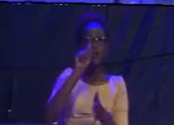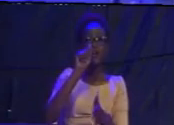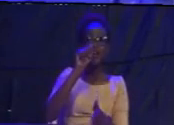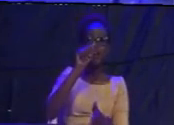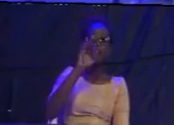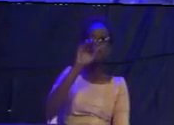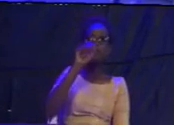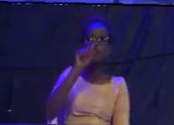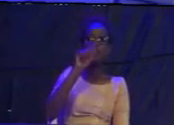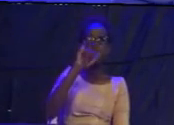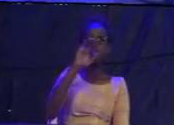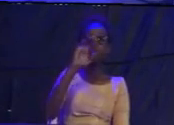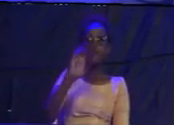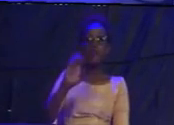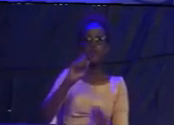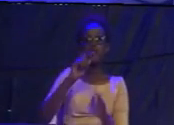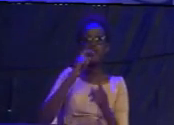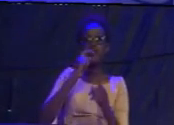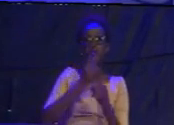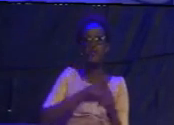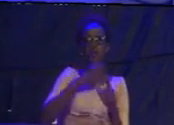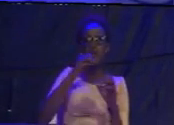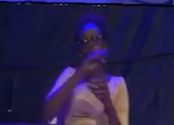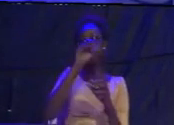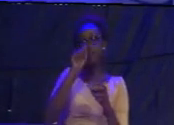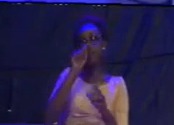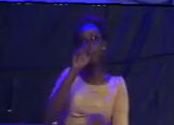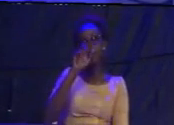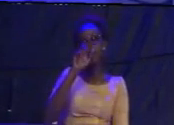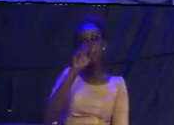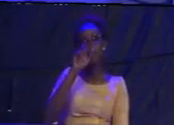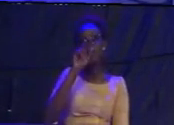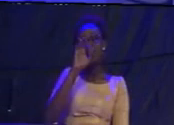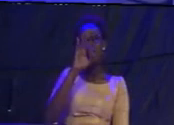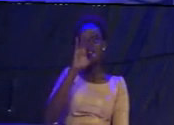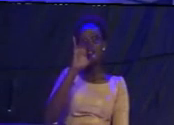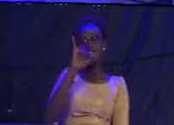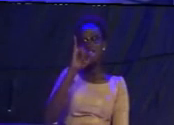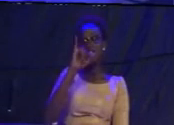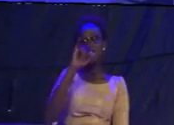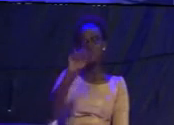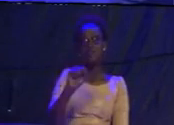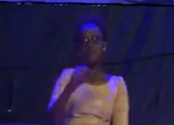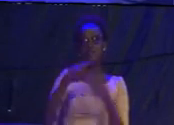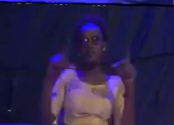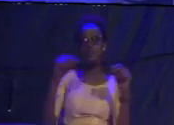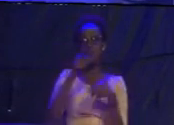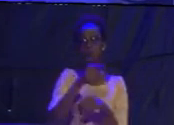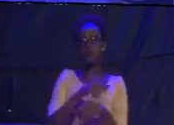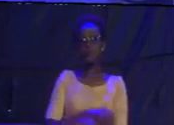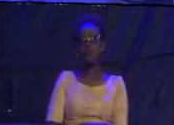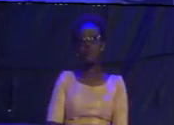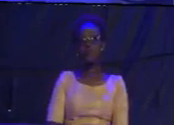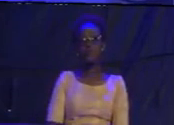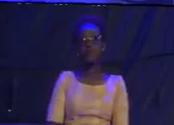ariho byavuyeho Africa. Which analysts say that the word Africa originates from that word of the descendant